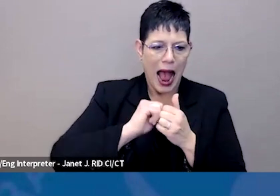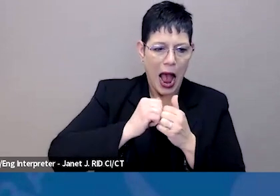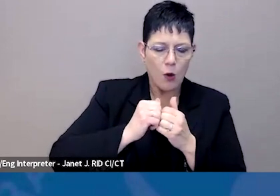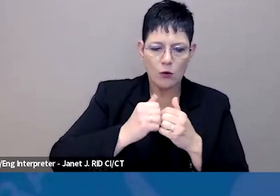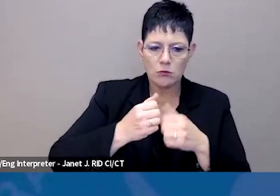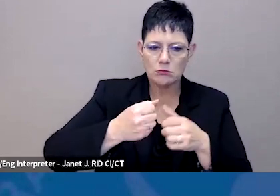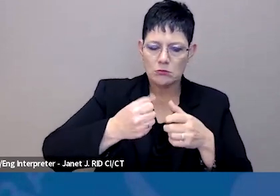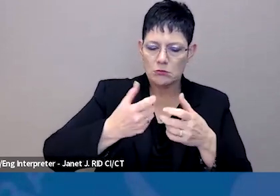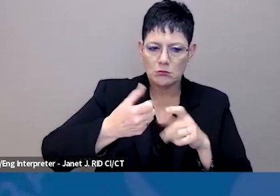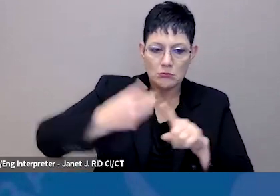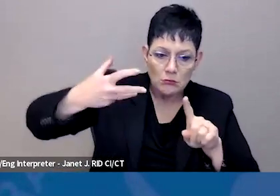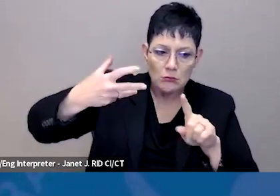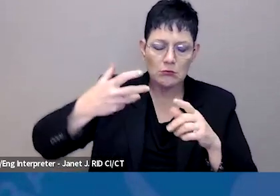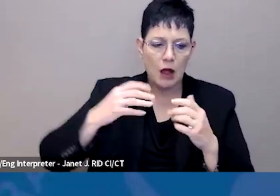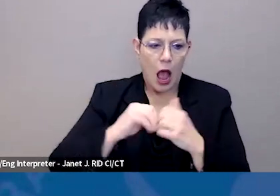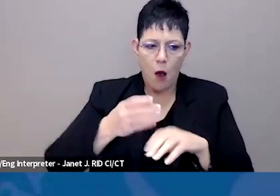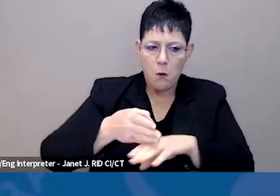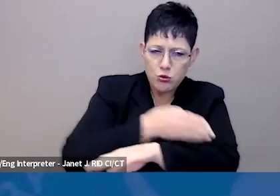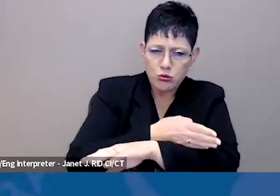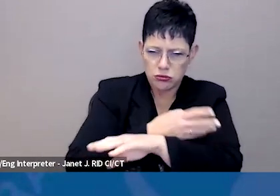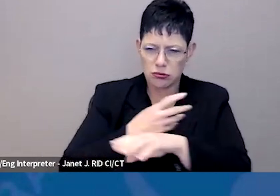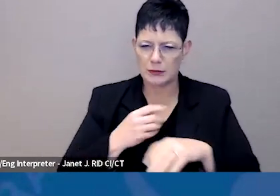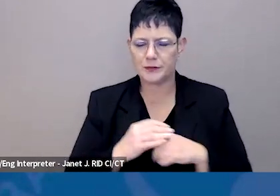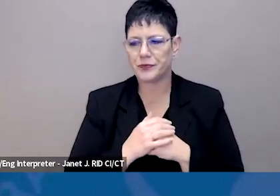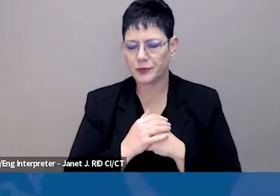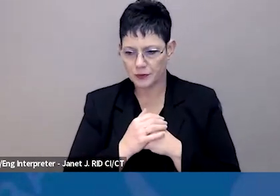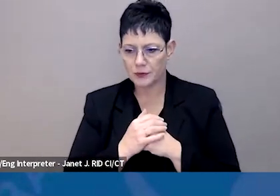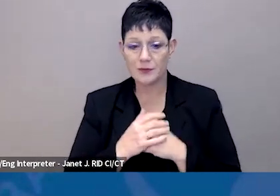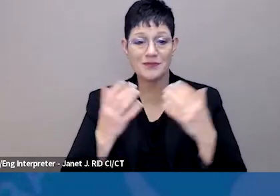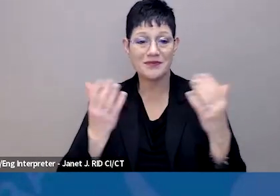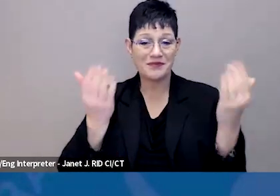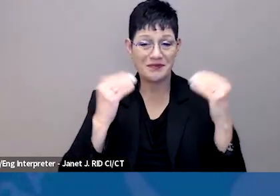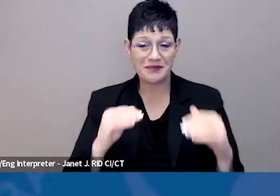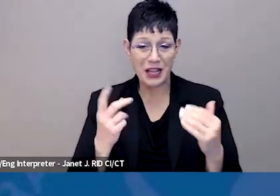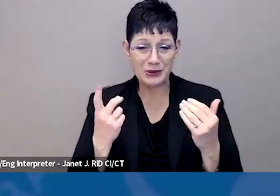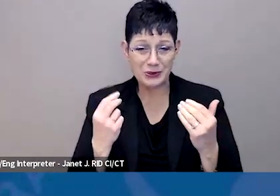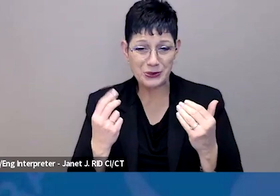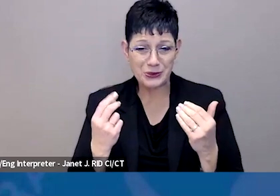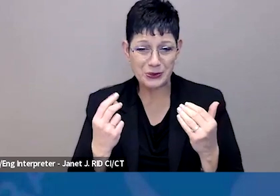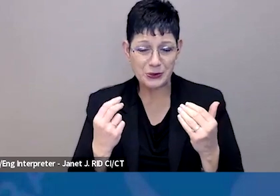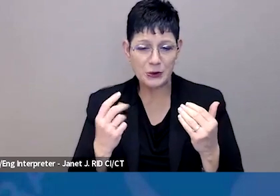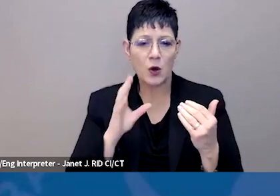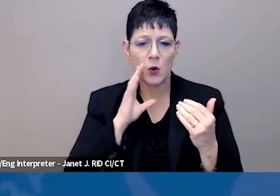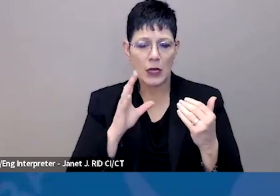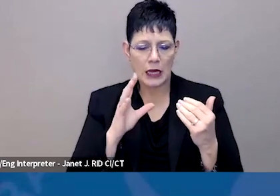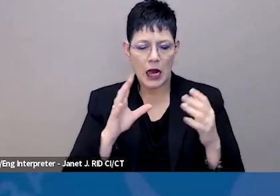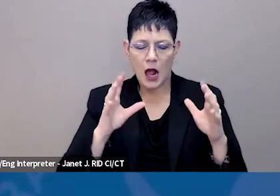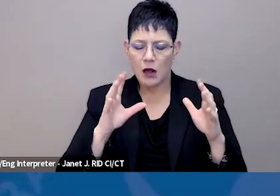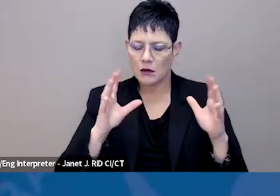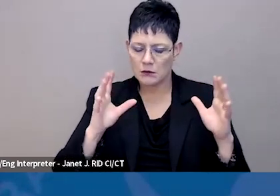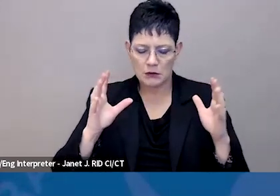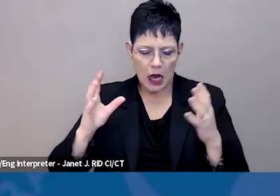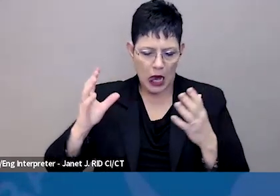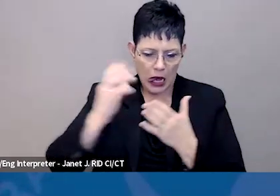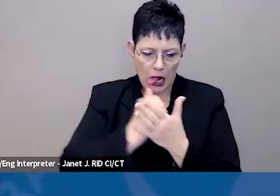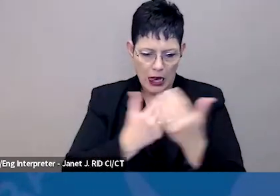on things. And so what is going to happen next is we're going to be taking all of this information that came in